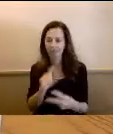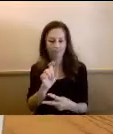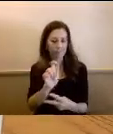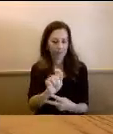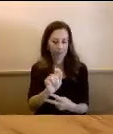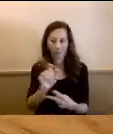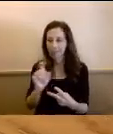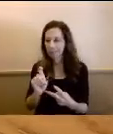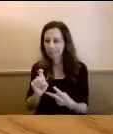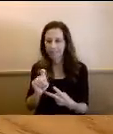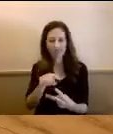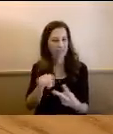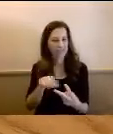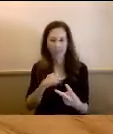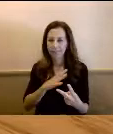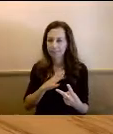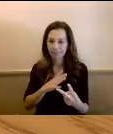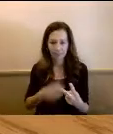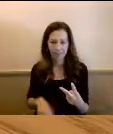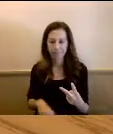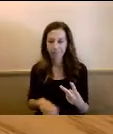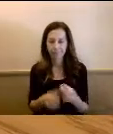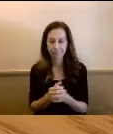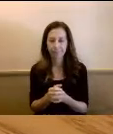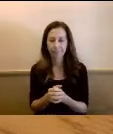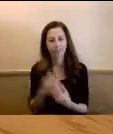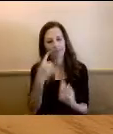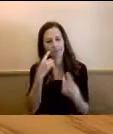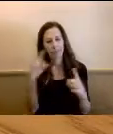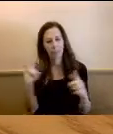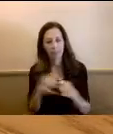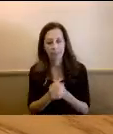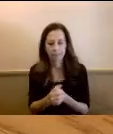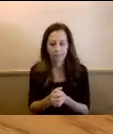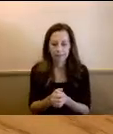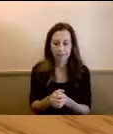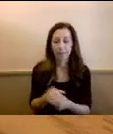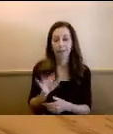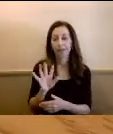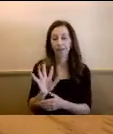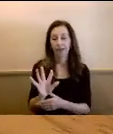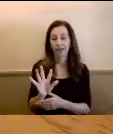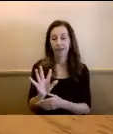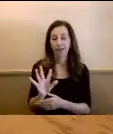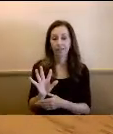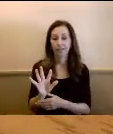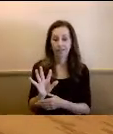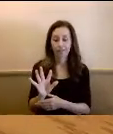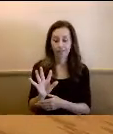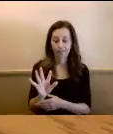or even if you use a combination of them, it still works. So 5x